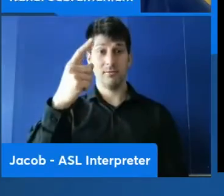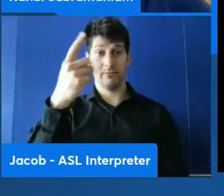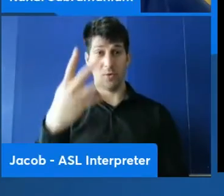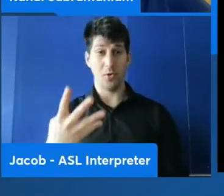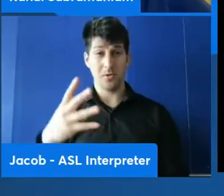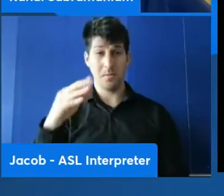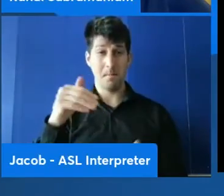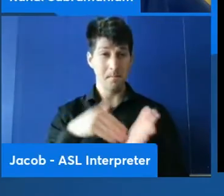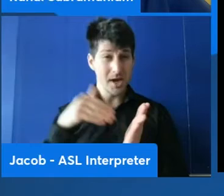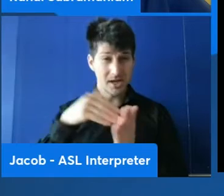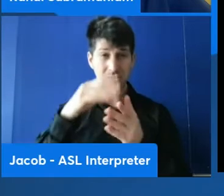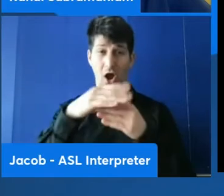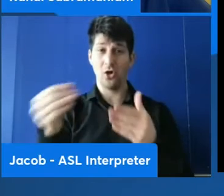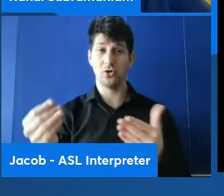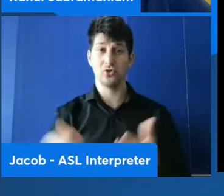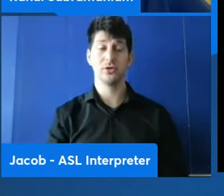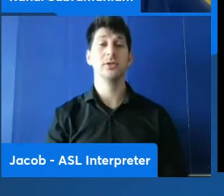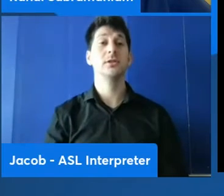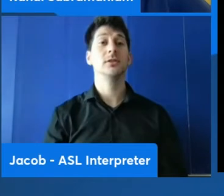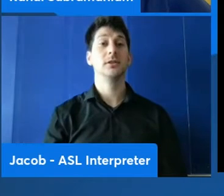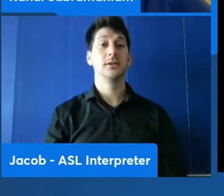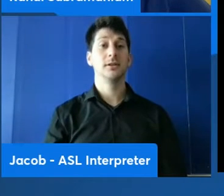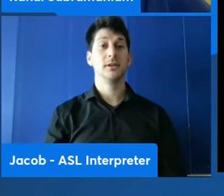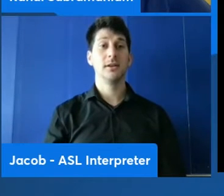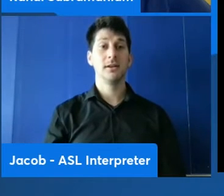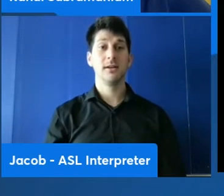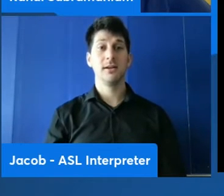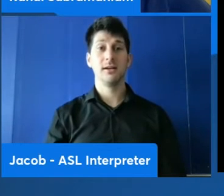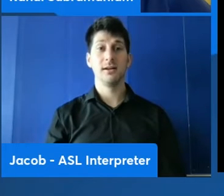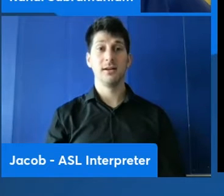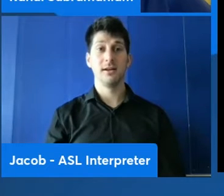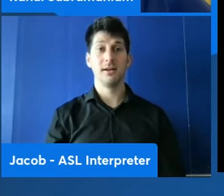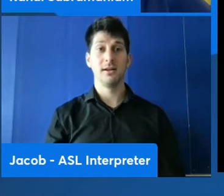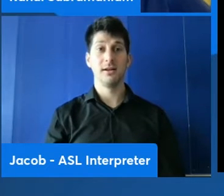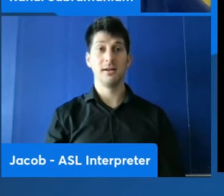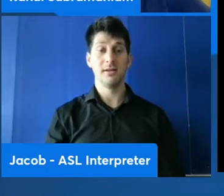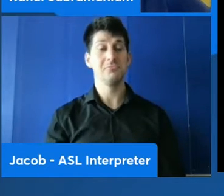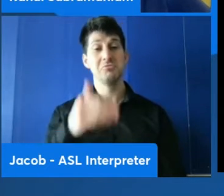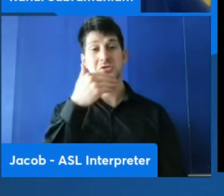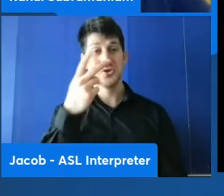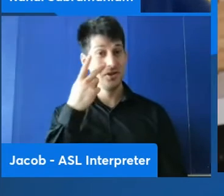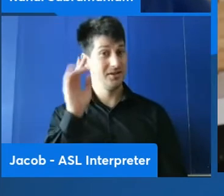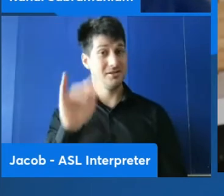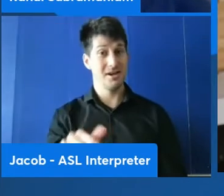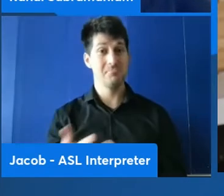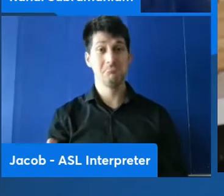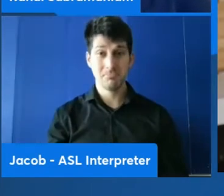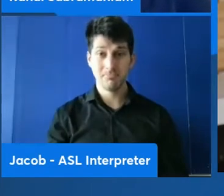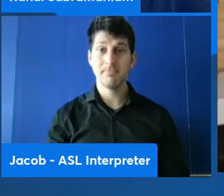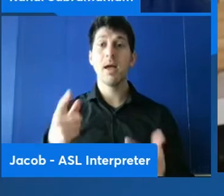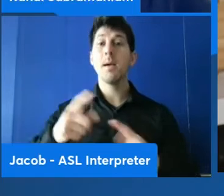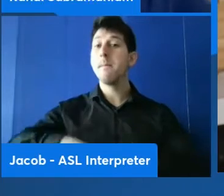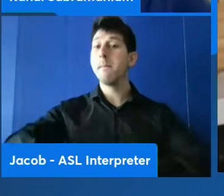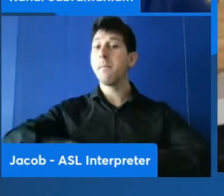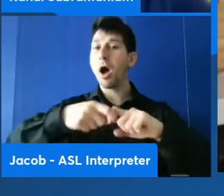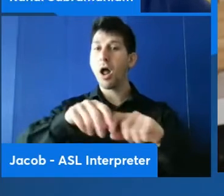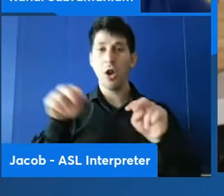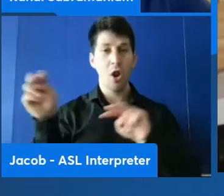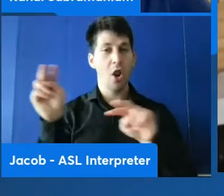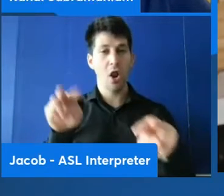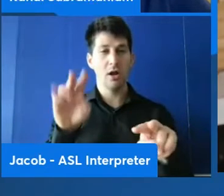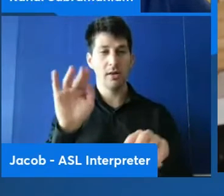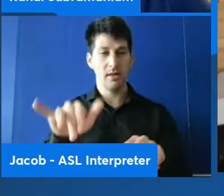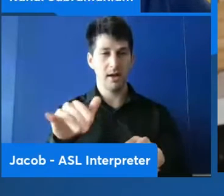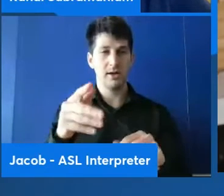$250,000. All right. So it was good to see that. I'm going to pause it there. Look